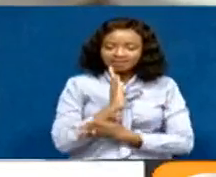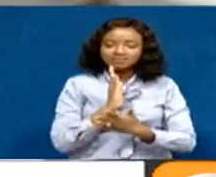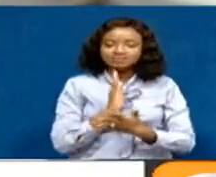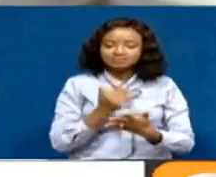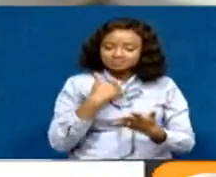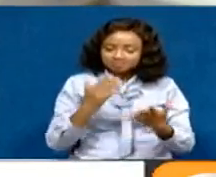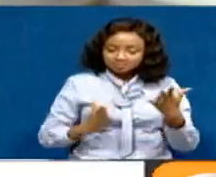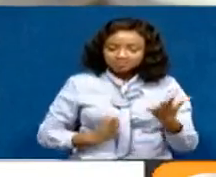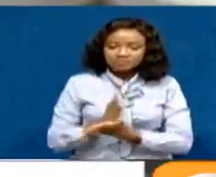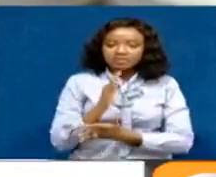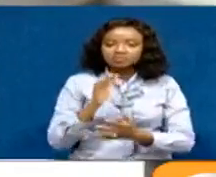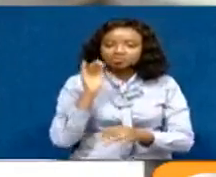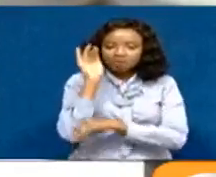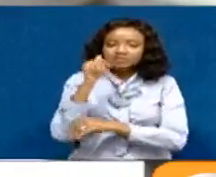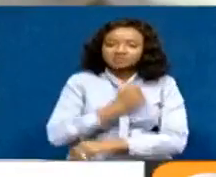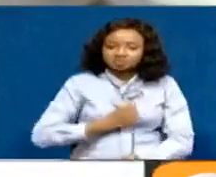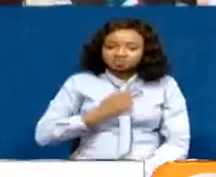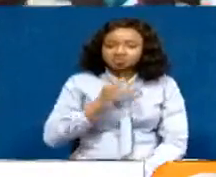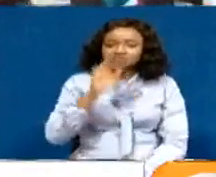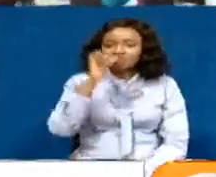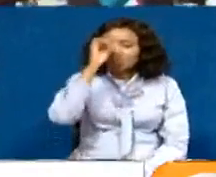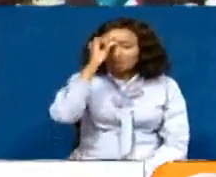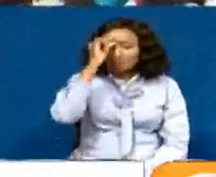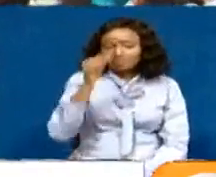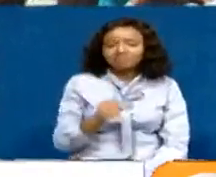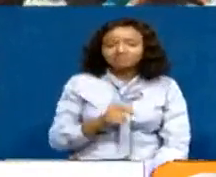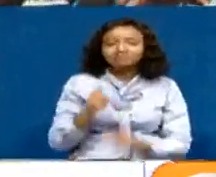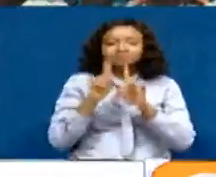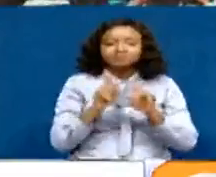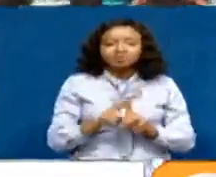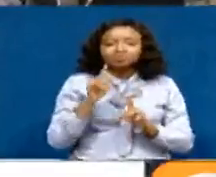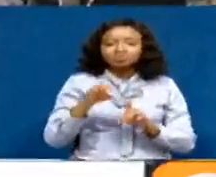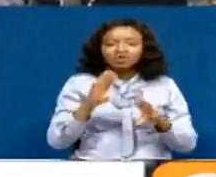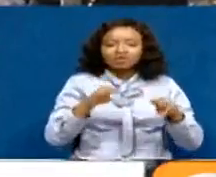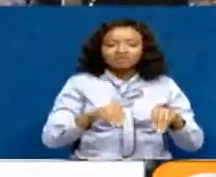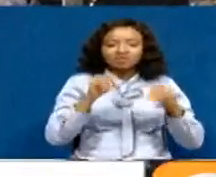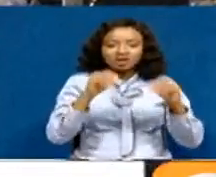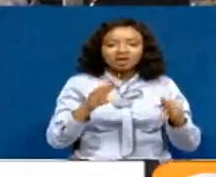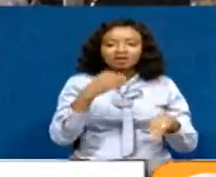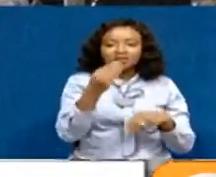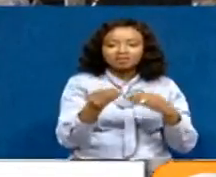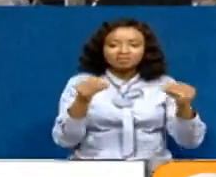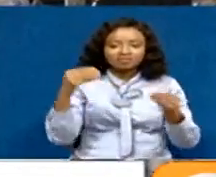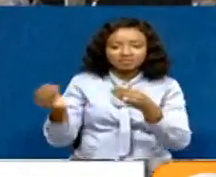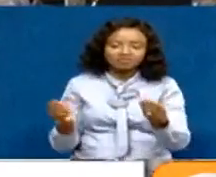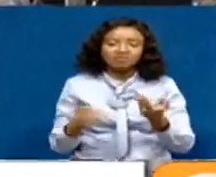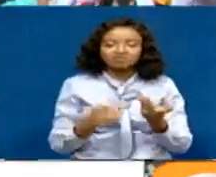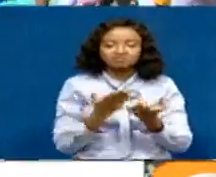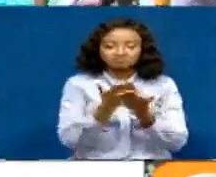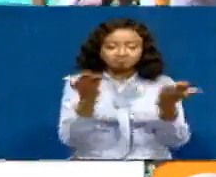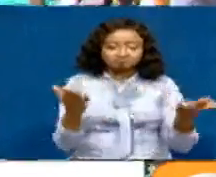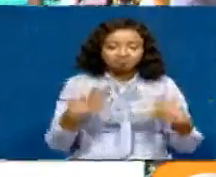kudai apology kutoka kwa serikali. The Wiper leader, who donated 2 tons of flour to the affected residents, said the move